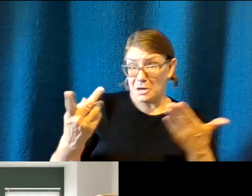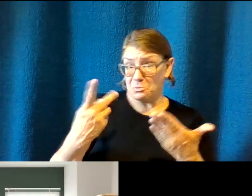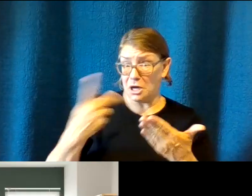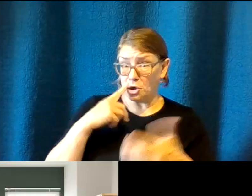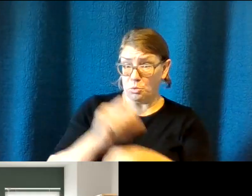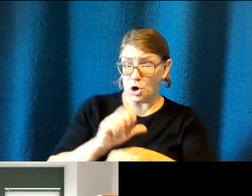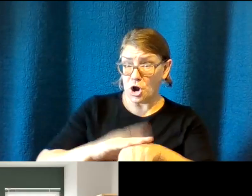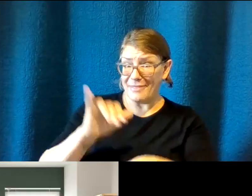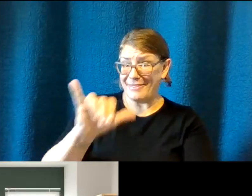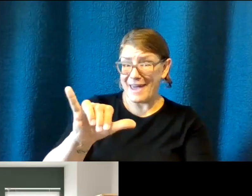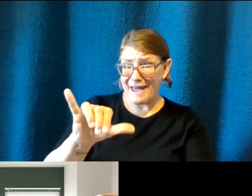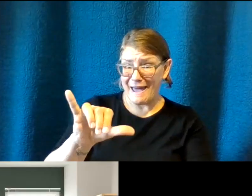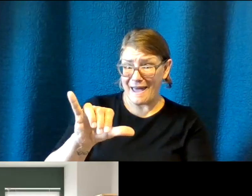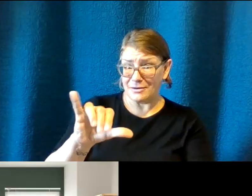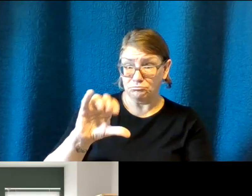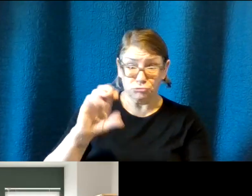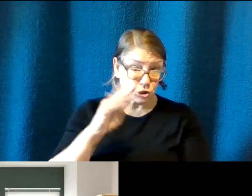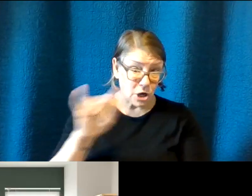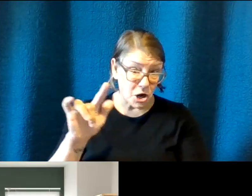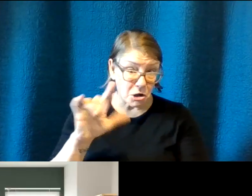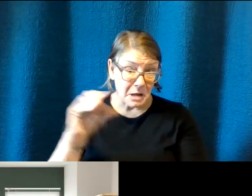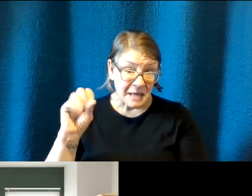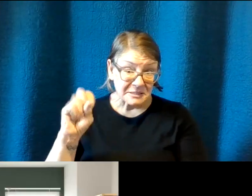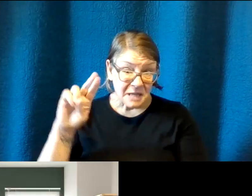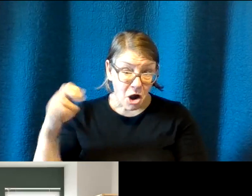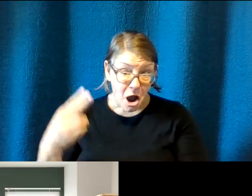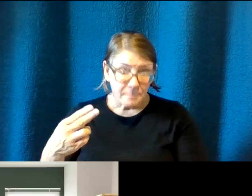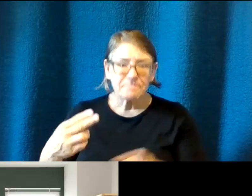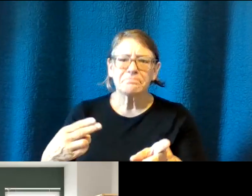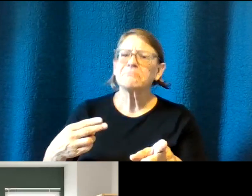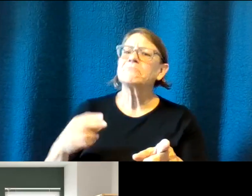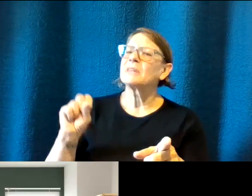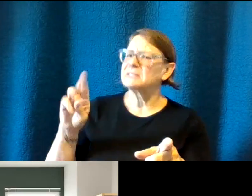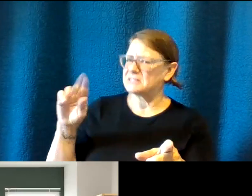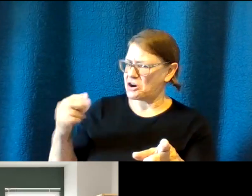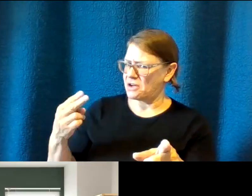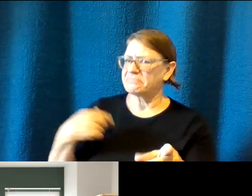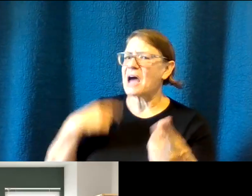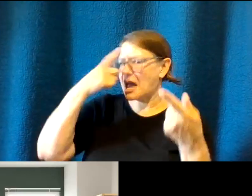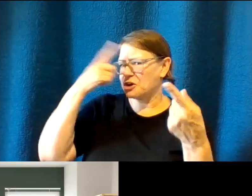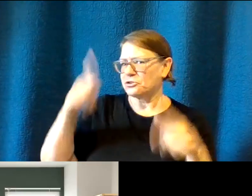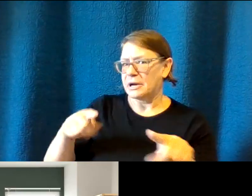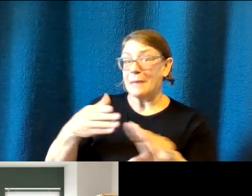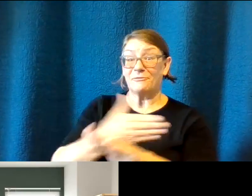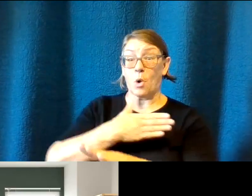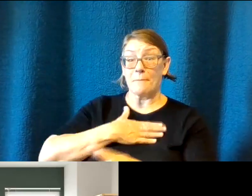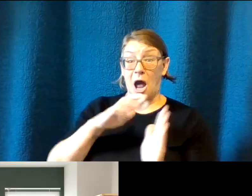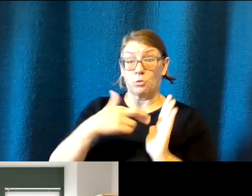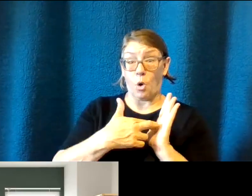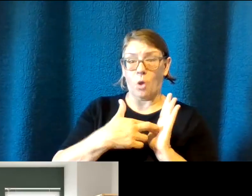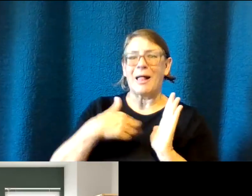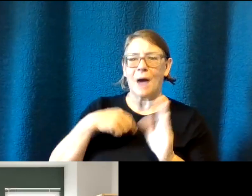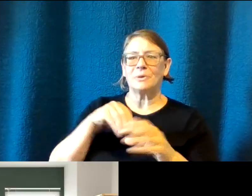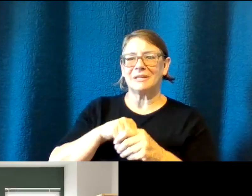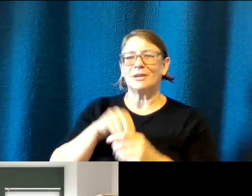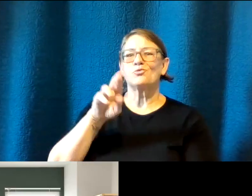something like that, Sarah and Cheryl? I agree. I think so. prior to this role, I was in Real Jobs